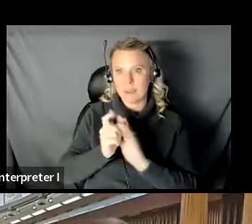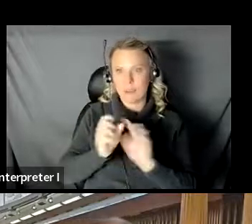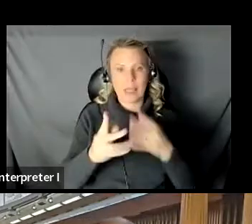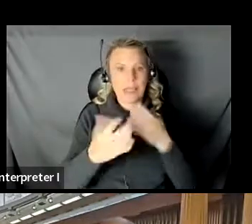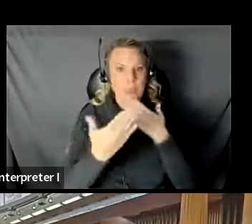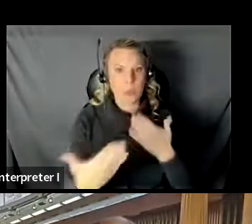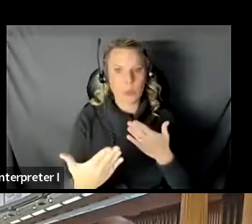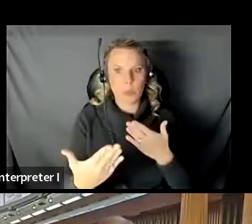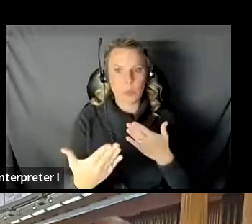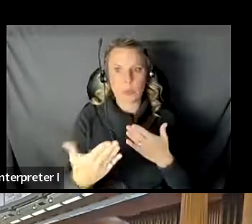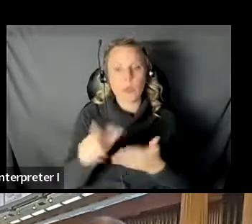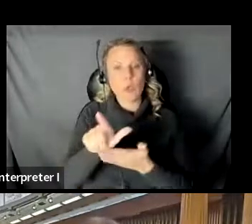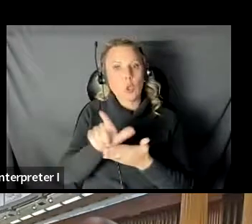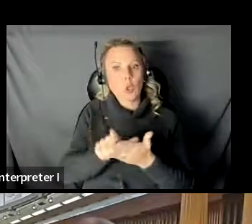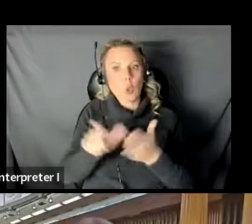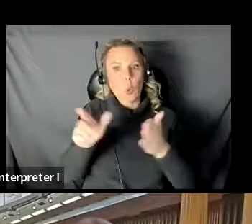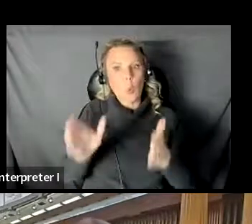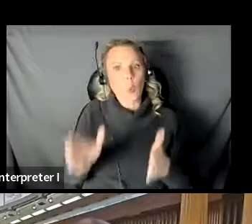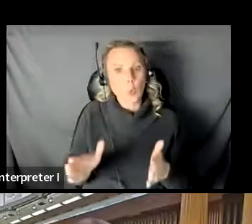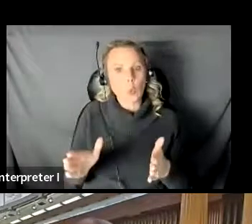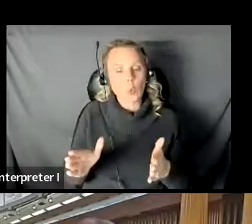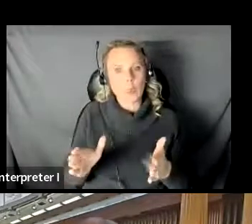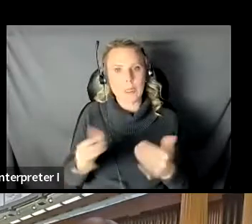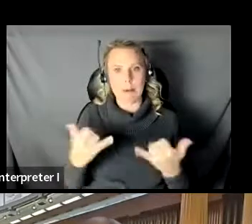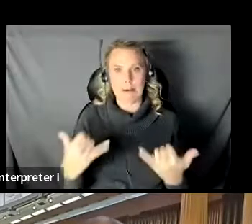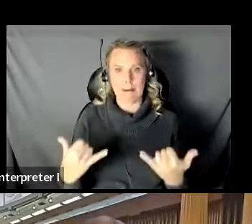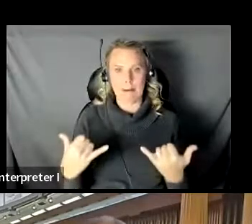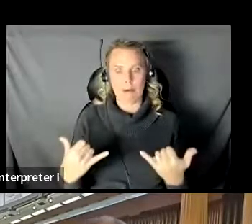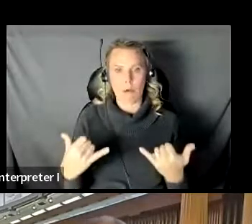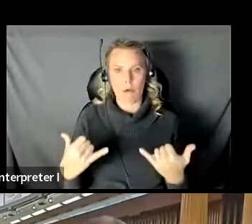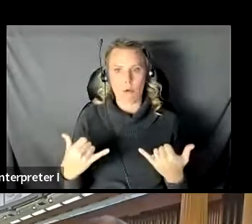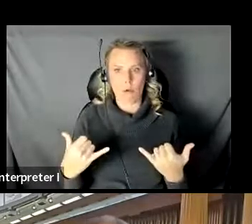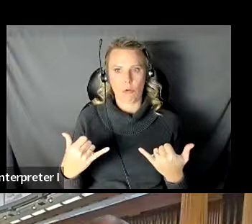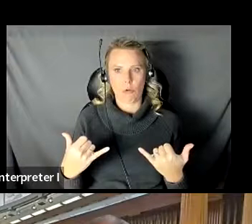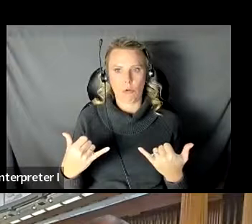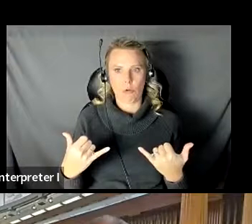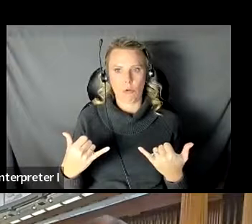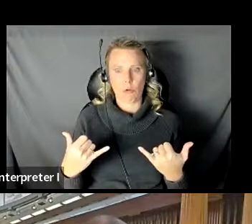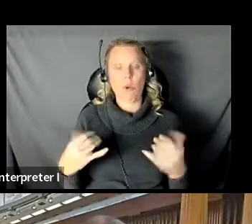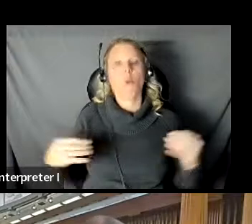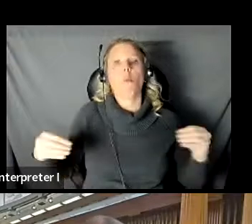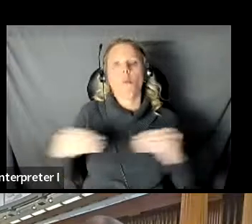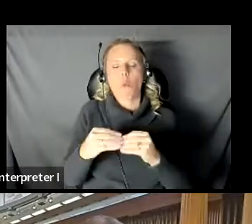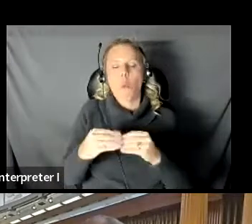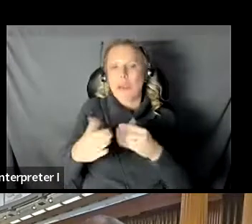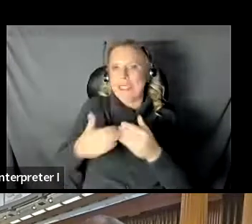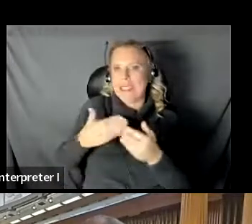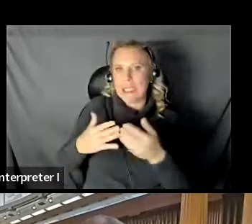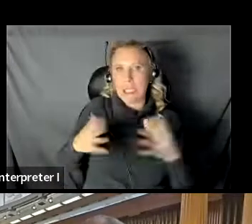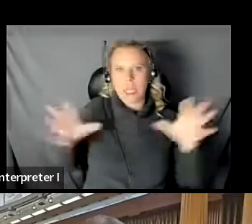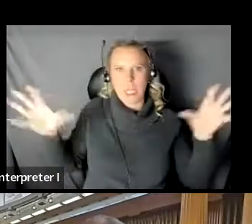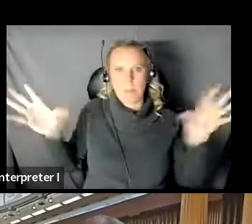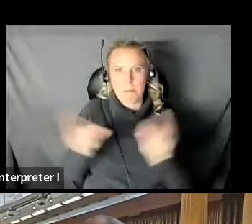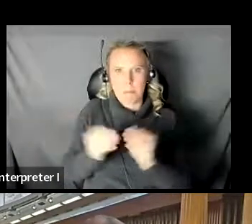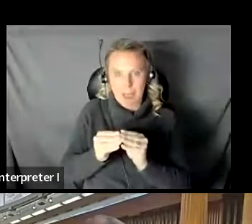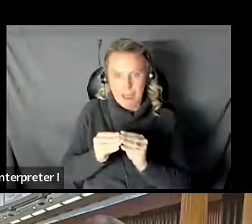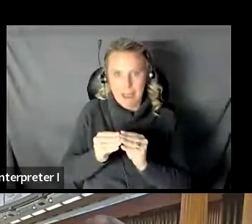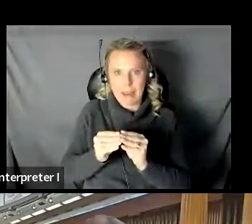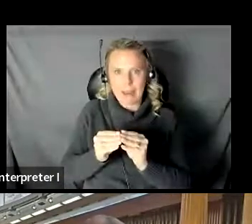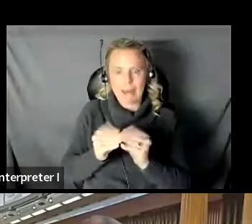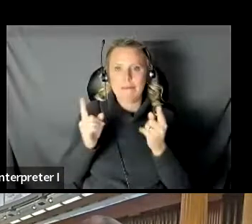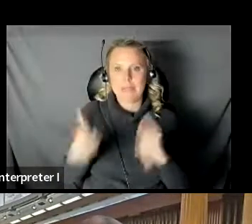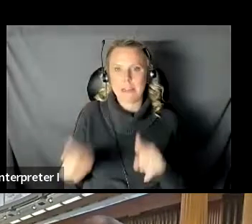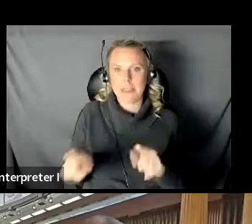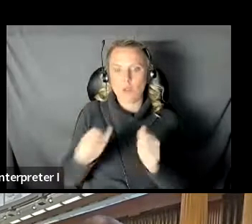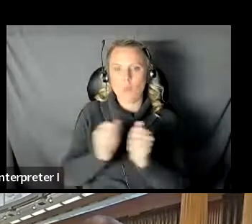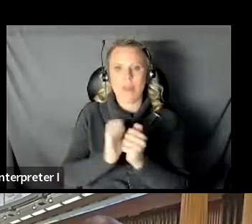you. Lawyers will now be able to more easily combine these offenses